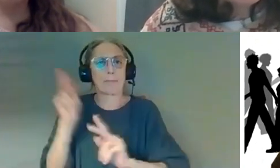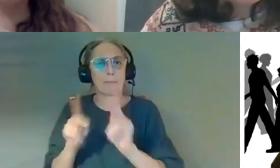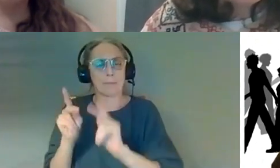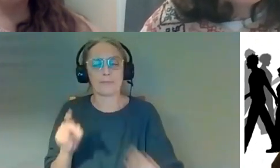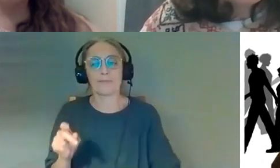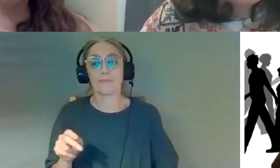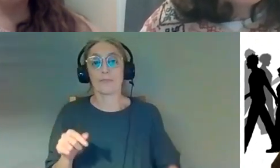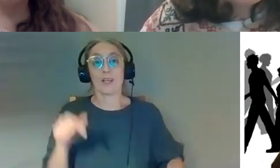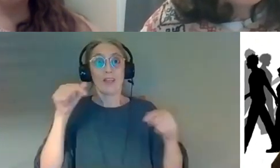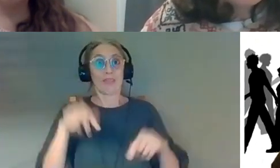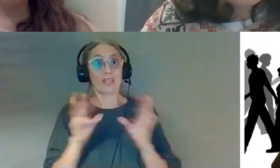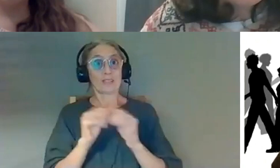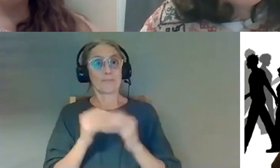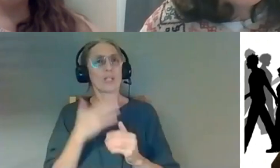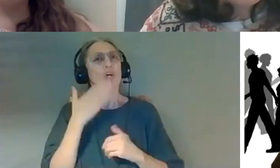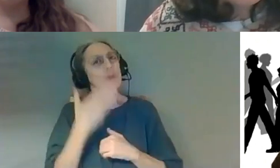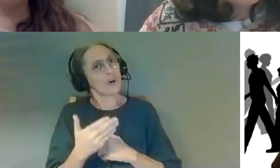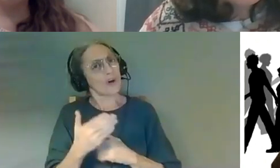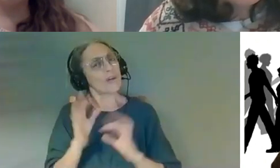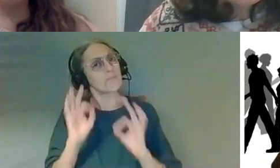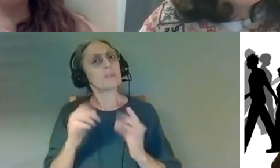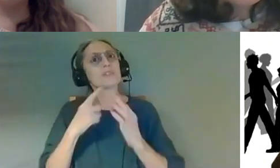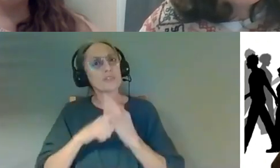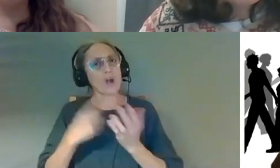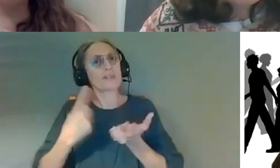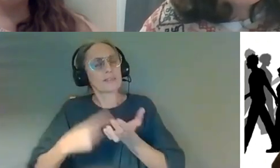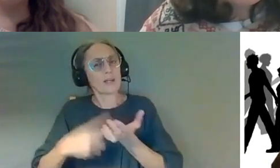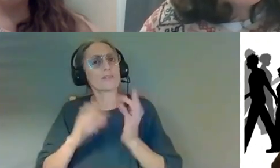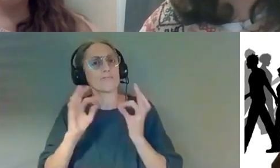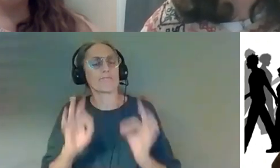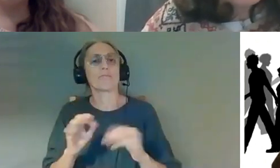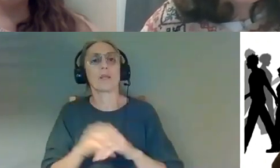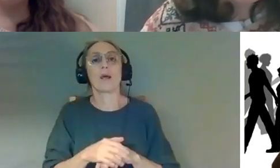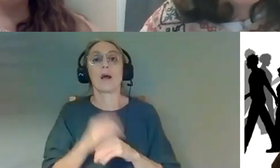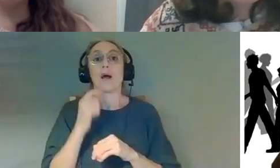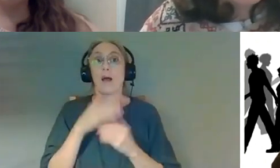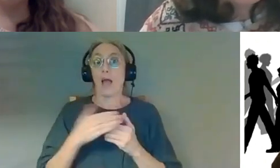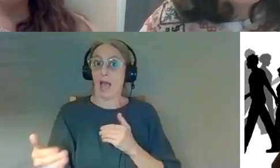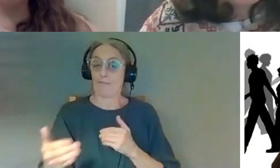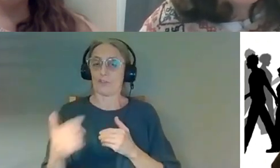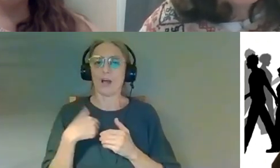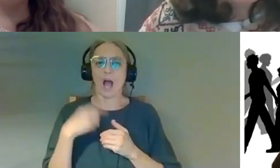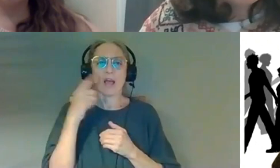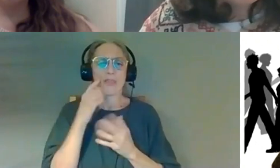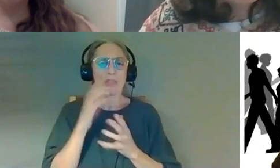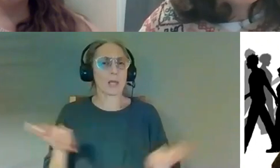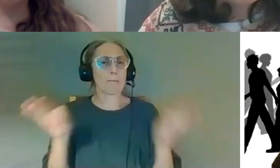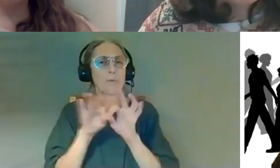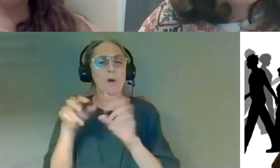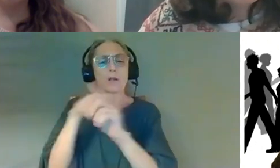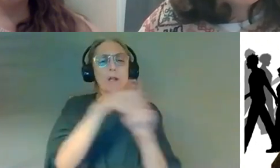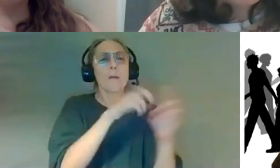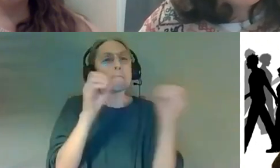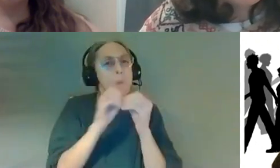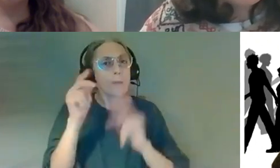you widen your base and your audience by bringing in the alderman, somebody